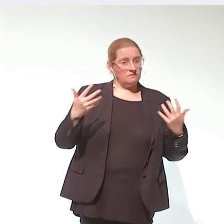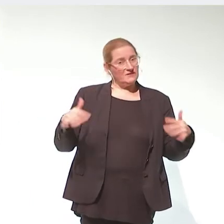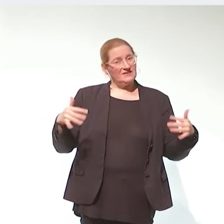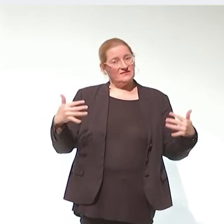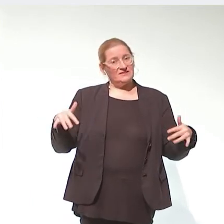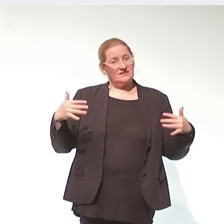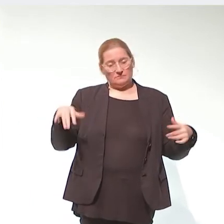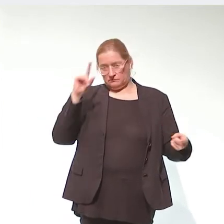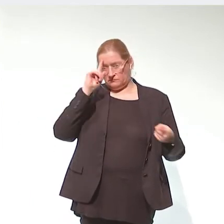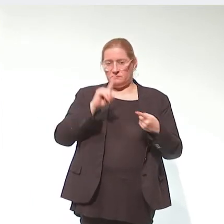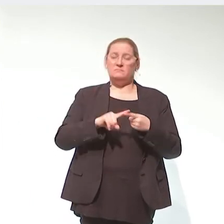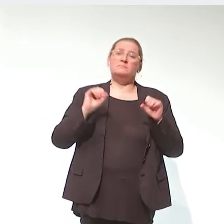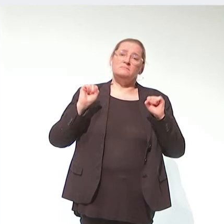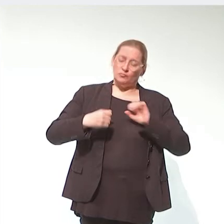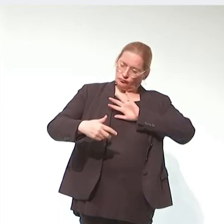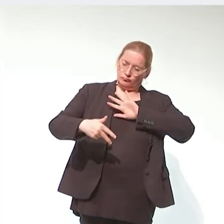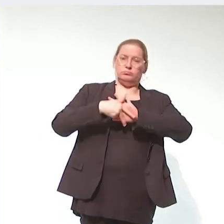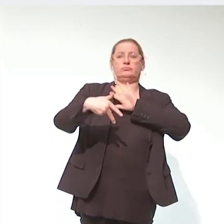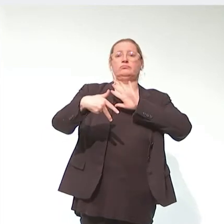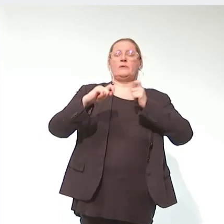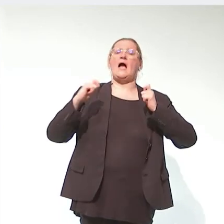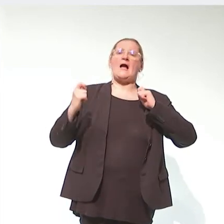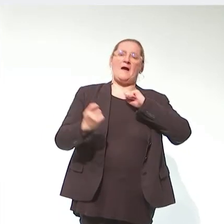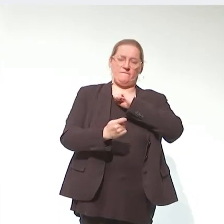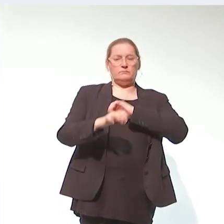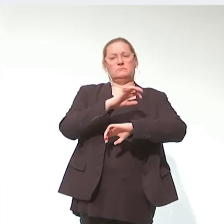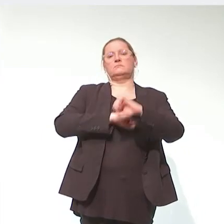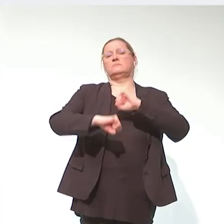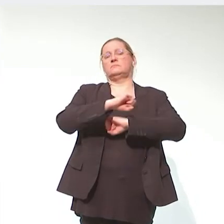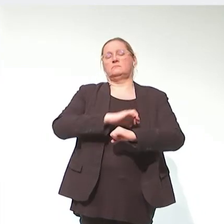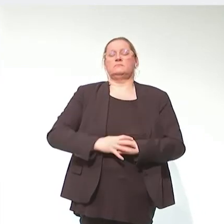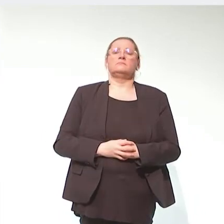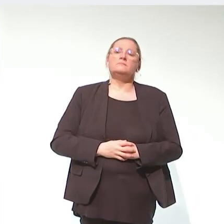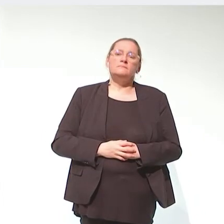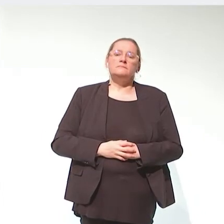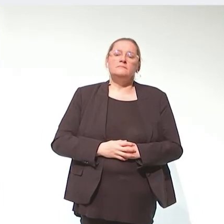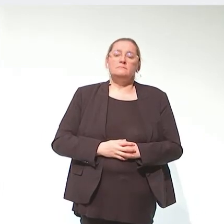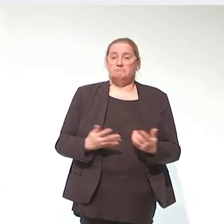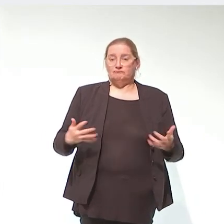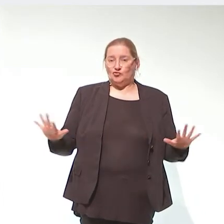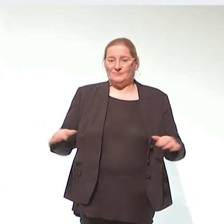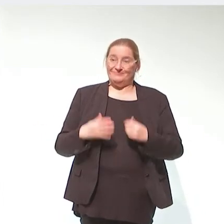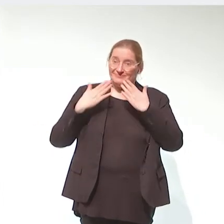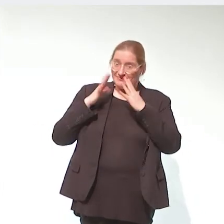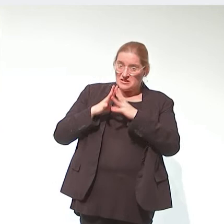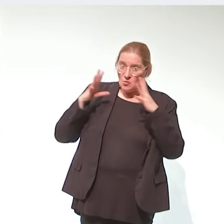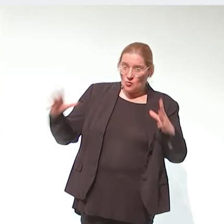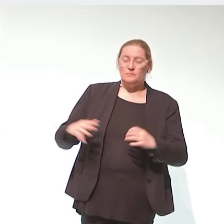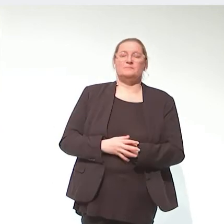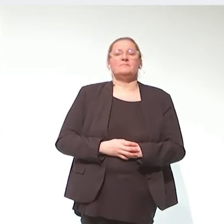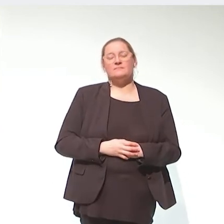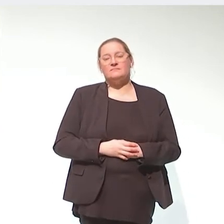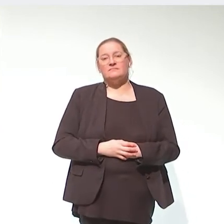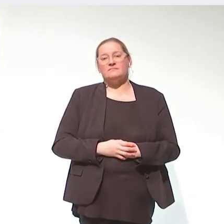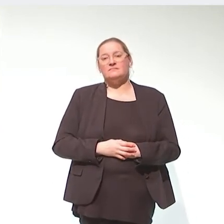reform. At this stage, that's all. Thank you. Merci, merci. Thank you very